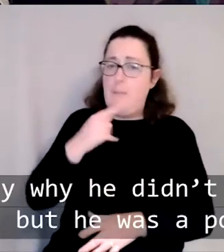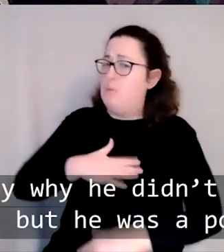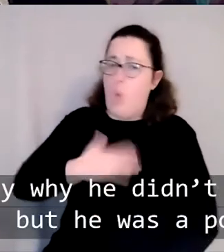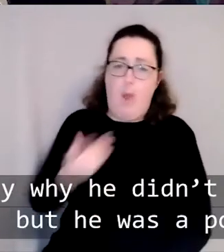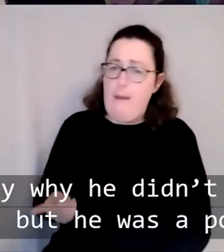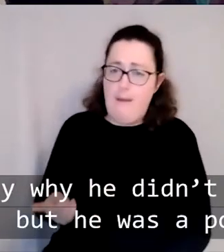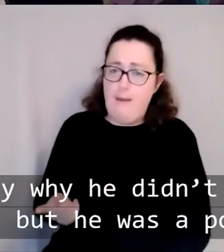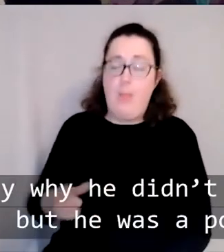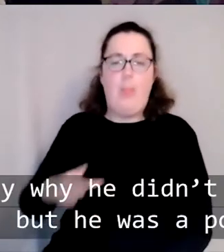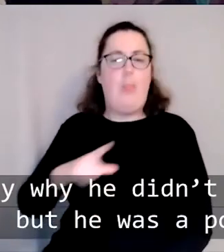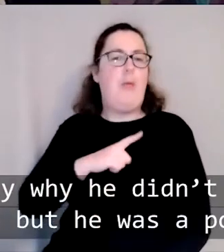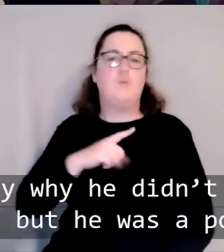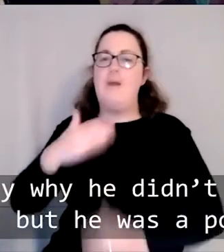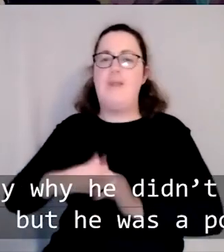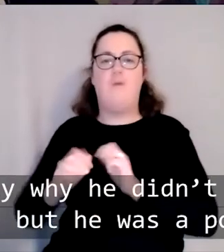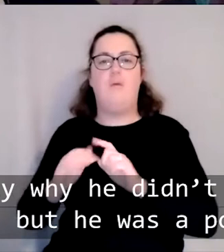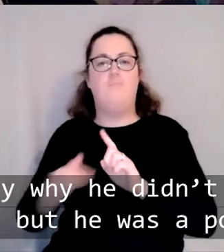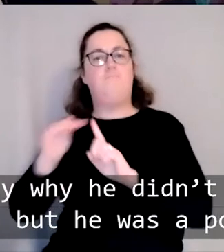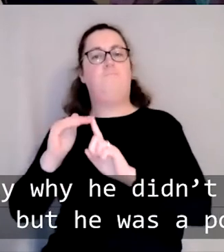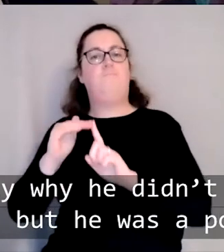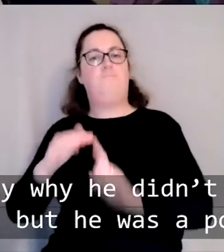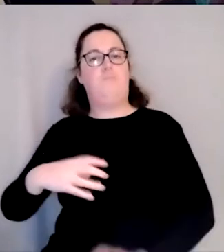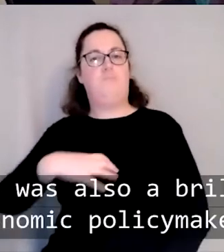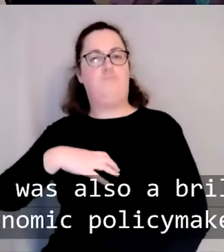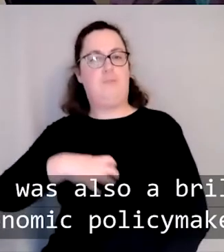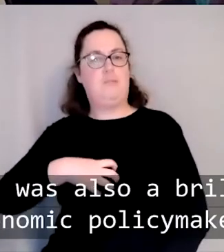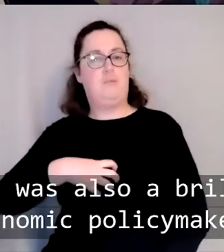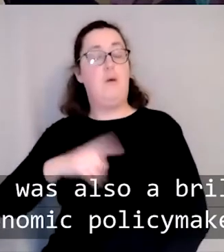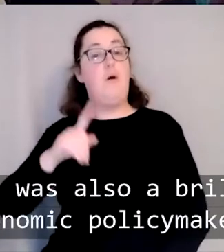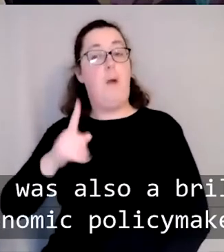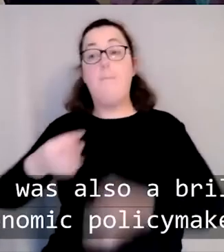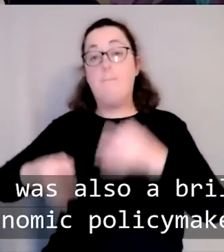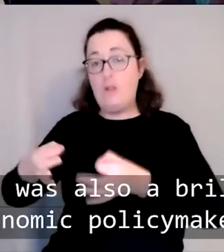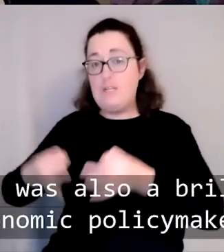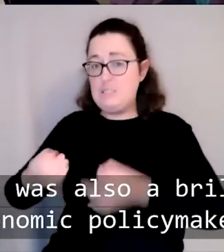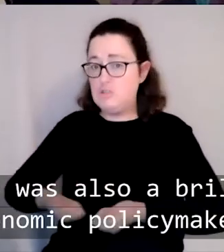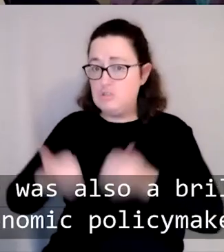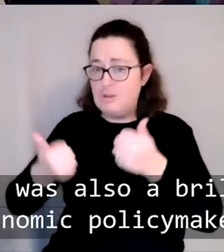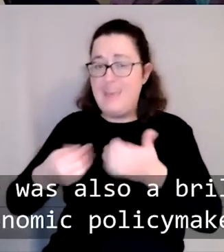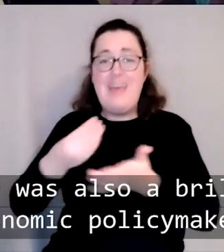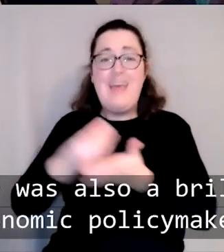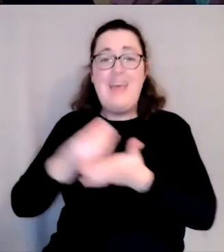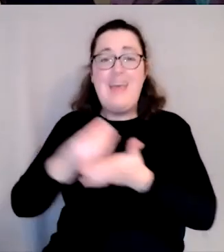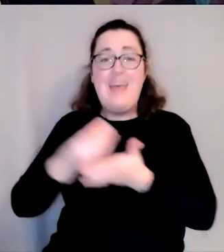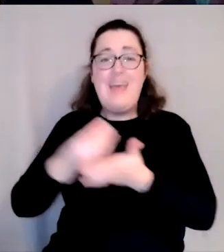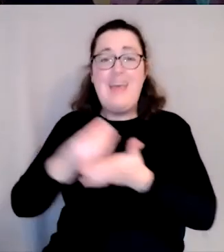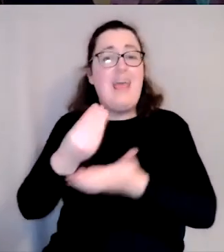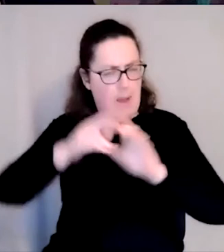probably why he didn't become president. But, you know, he was a politician, but he was also a brilliant economic